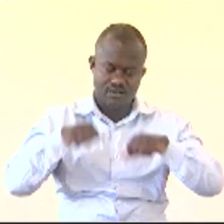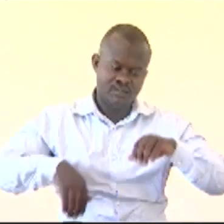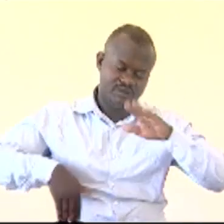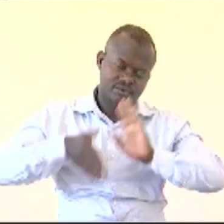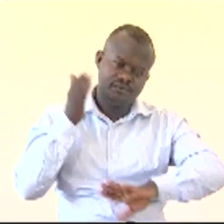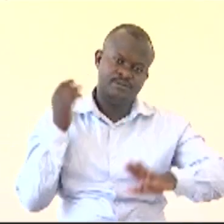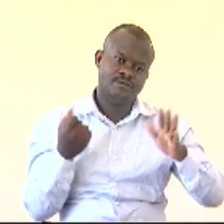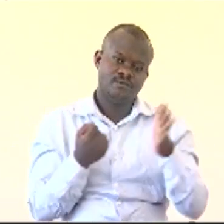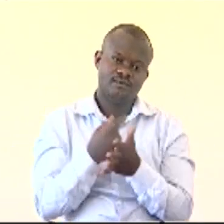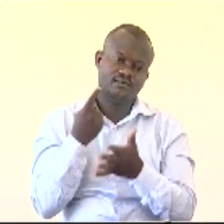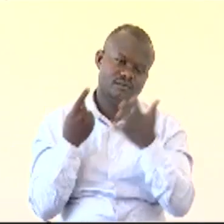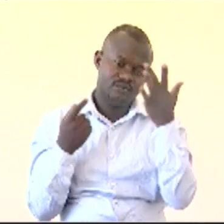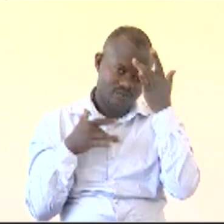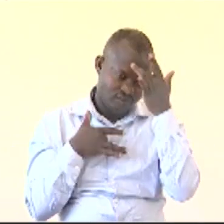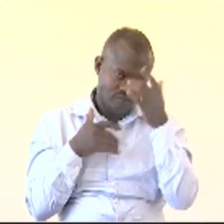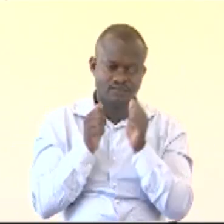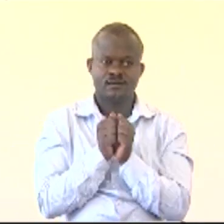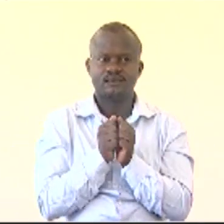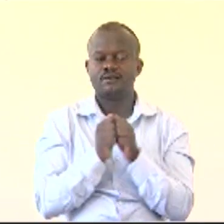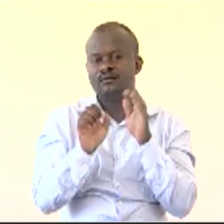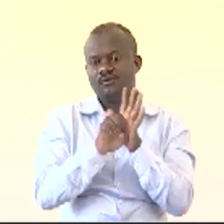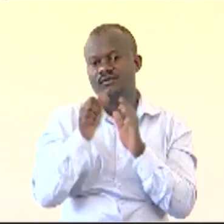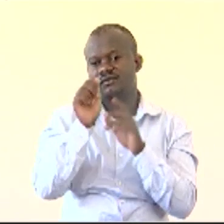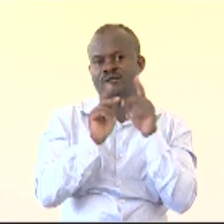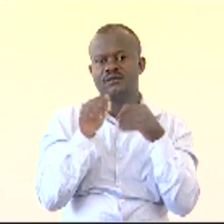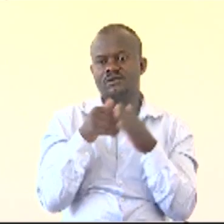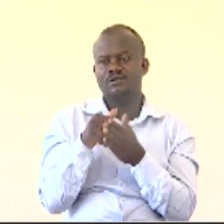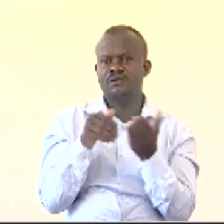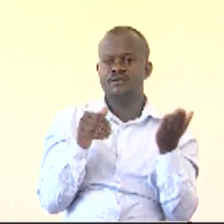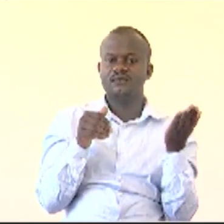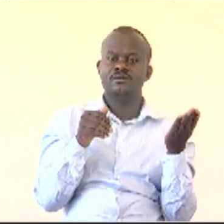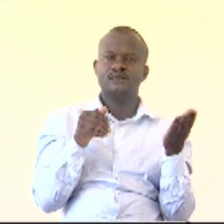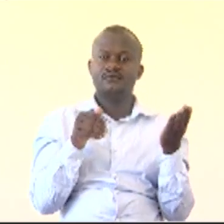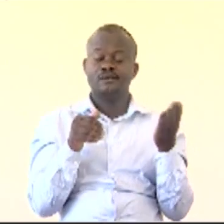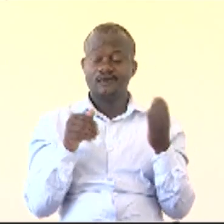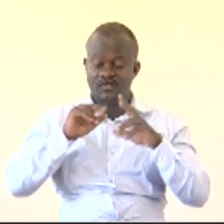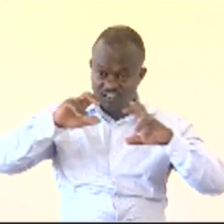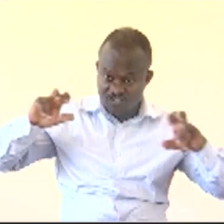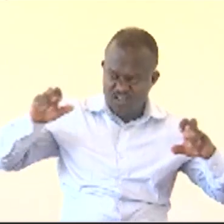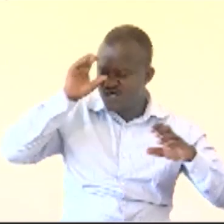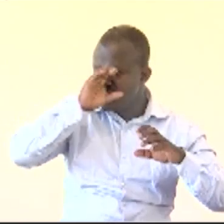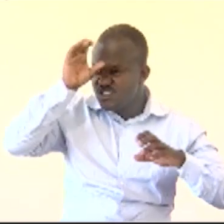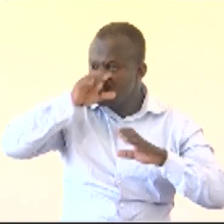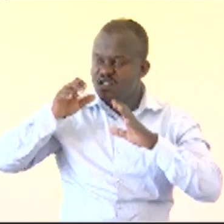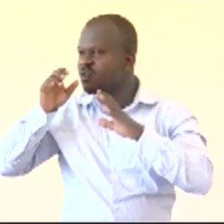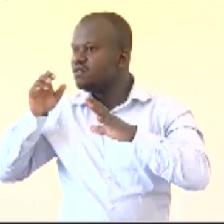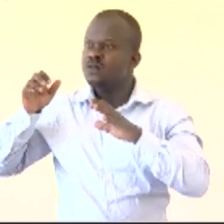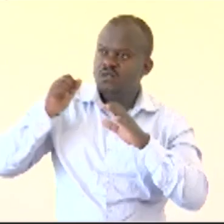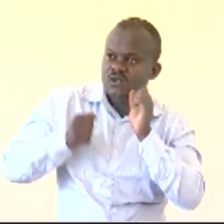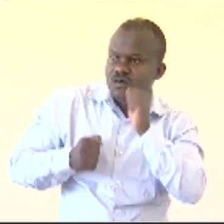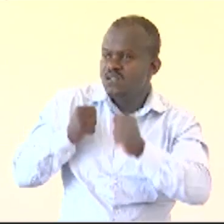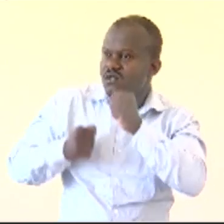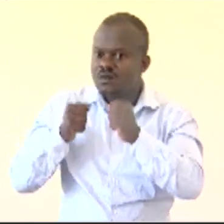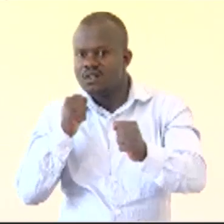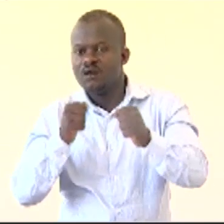Because, take an example, these people who are poachers, they eat these animals, and you find these animals have